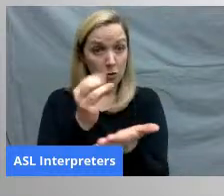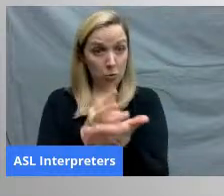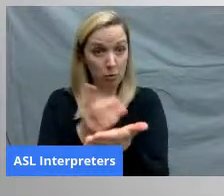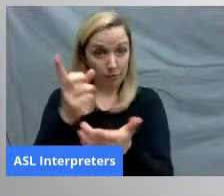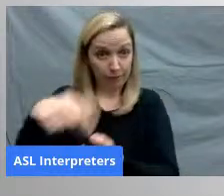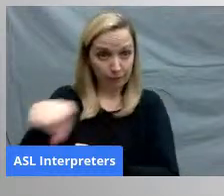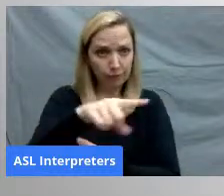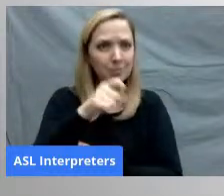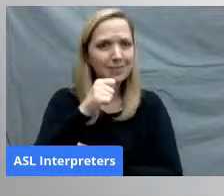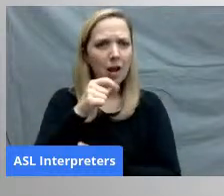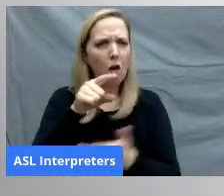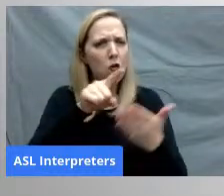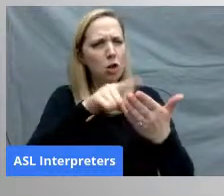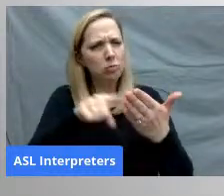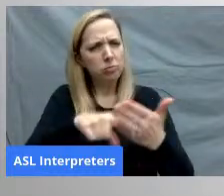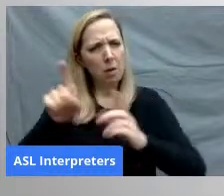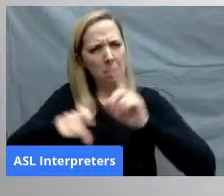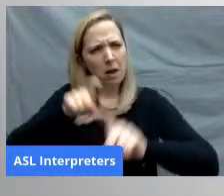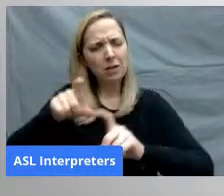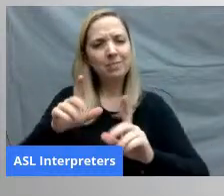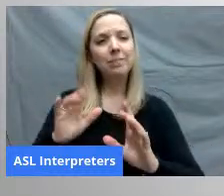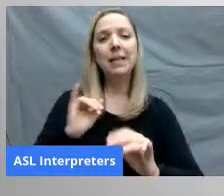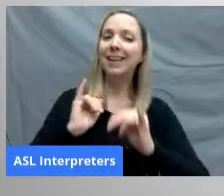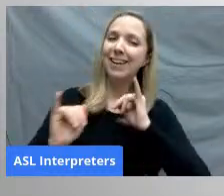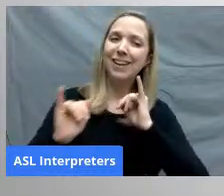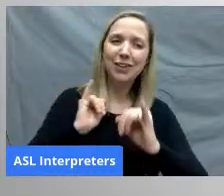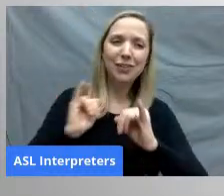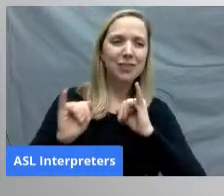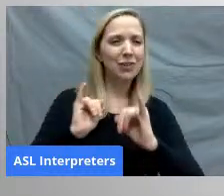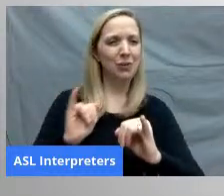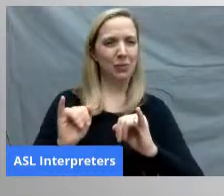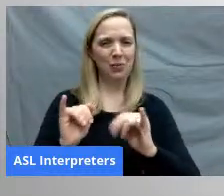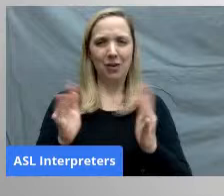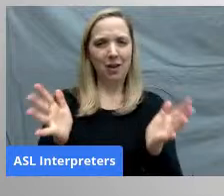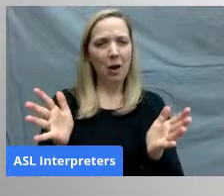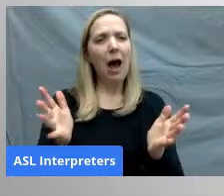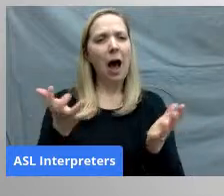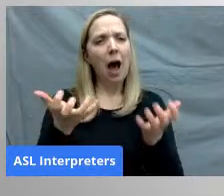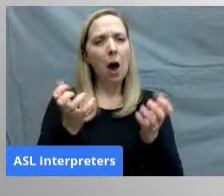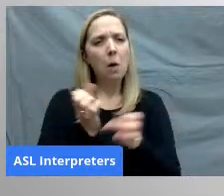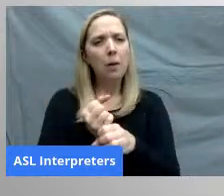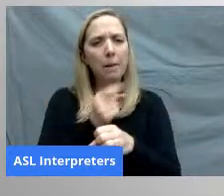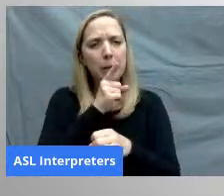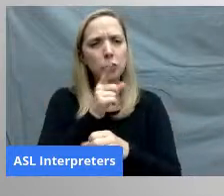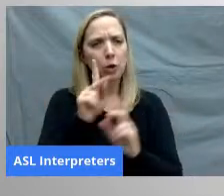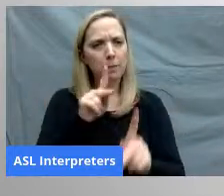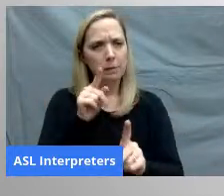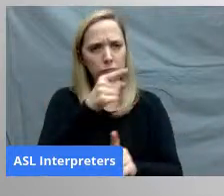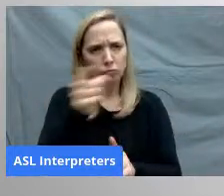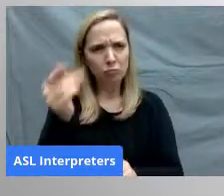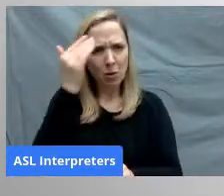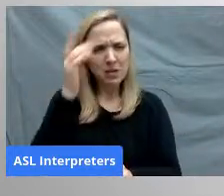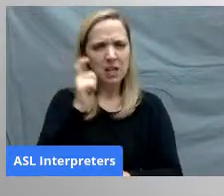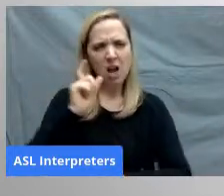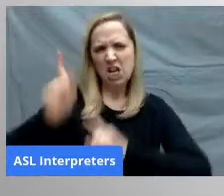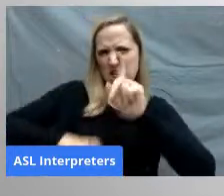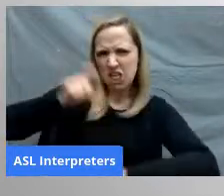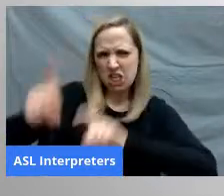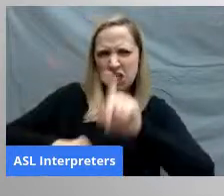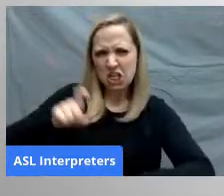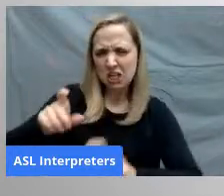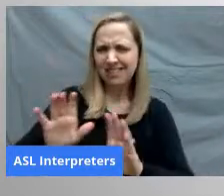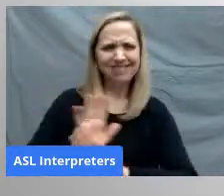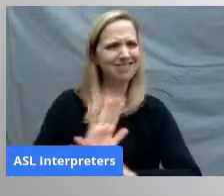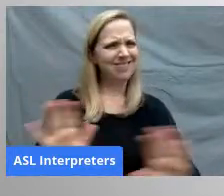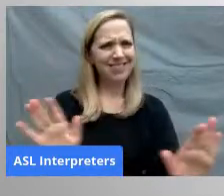more or less interviewing. And so I just wanted to make sure that people were aware that, you know, it is not an interrogation at a social worker, that